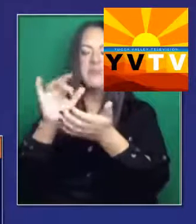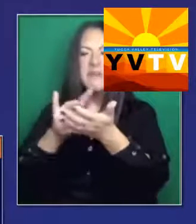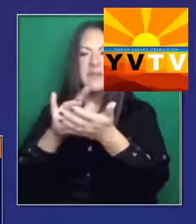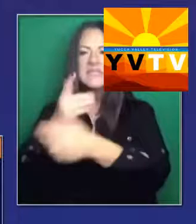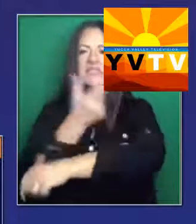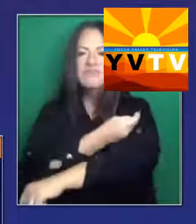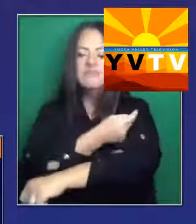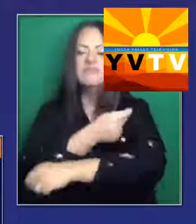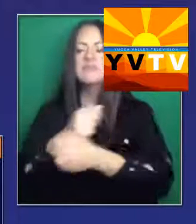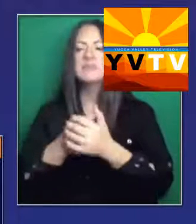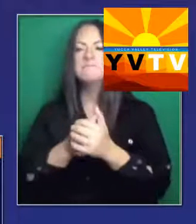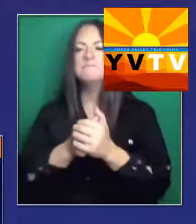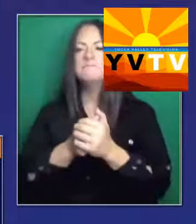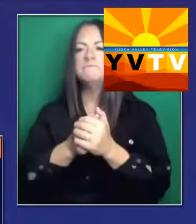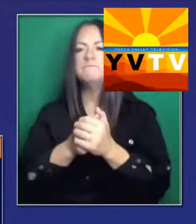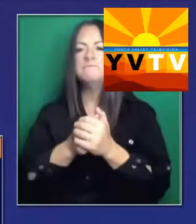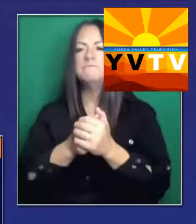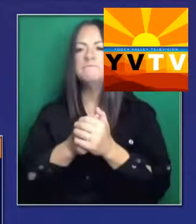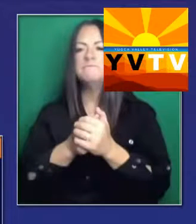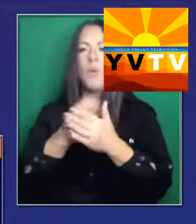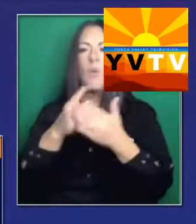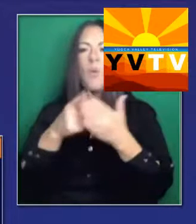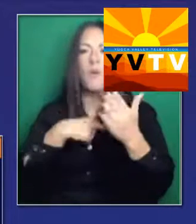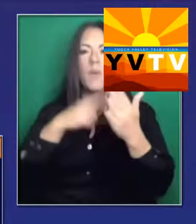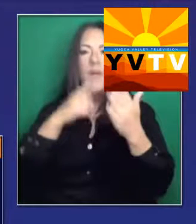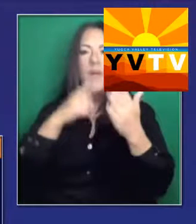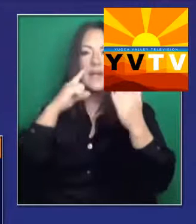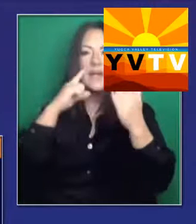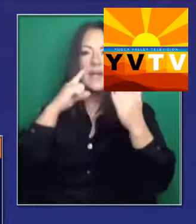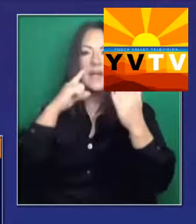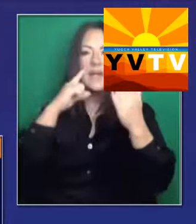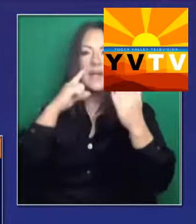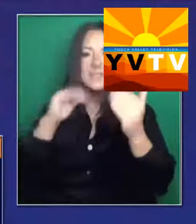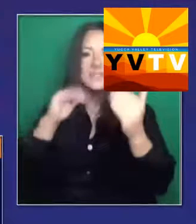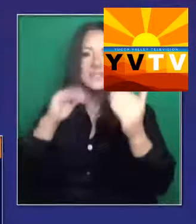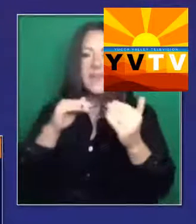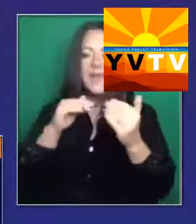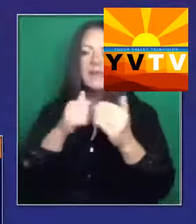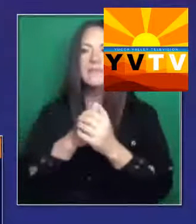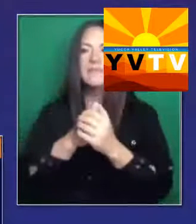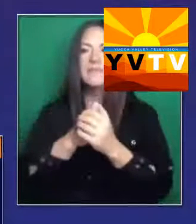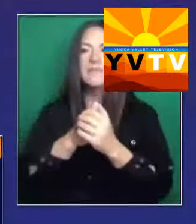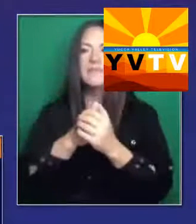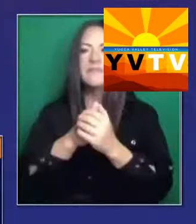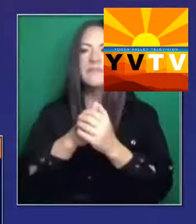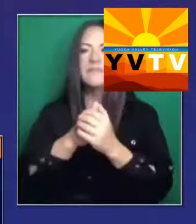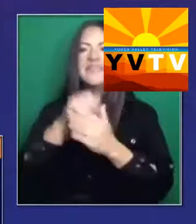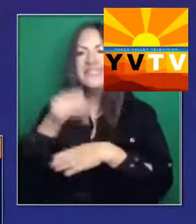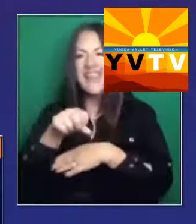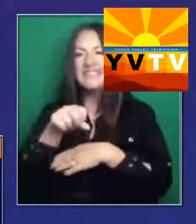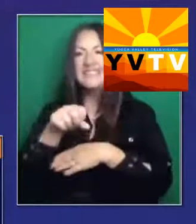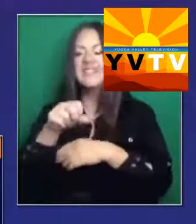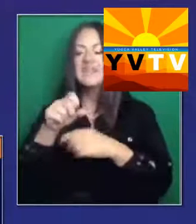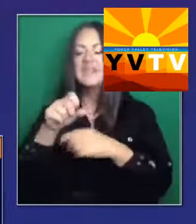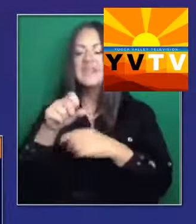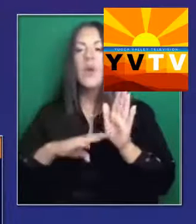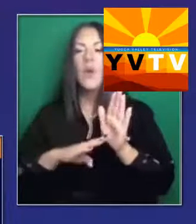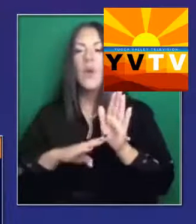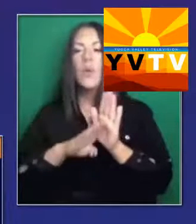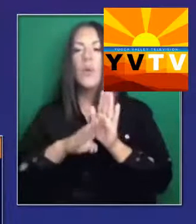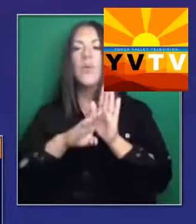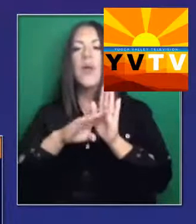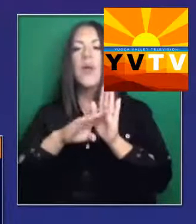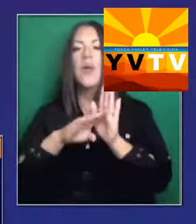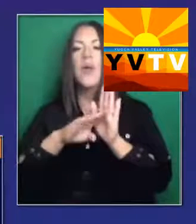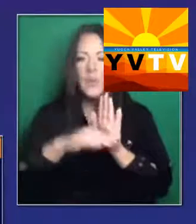anticipate, the surge on top of a surge. It's going to put a lot of pressure on hospitals and ICUs coming out of the holidays.